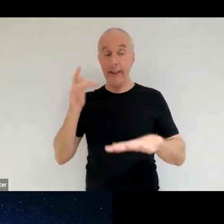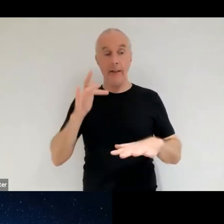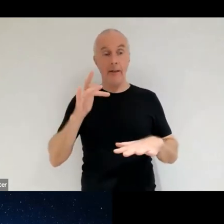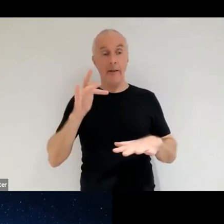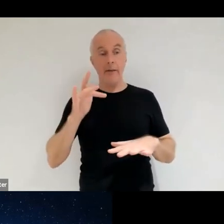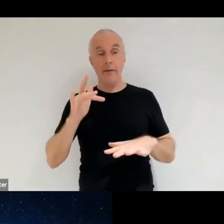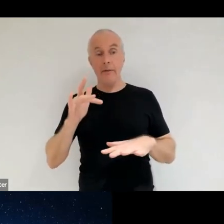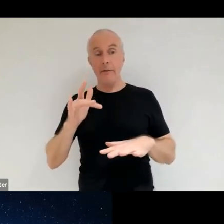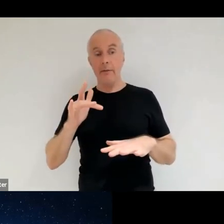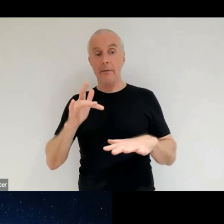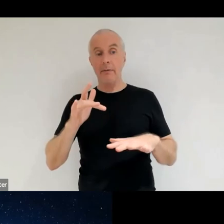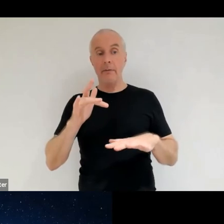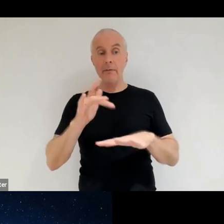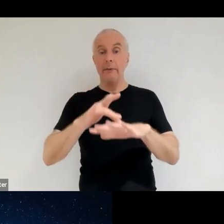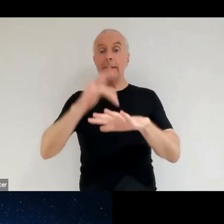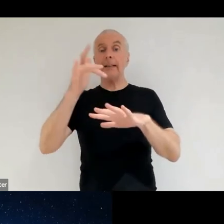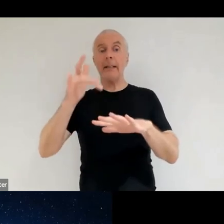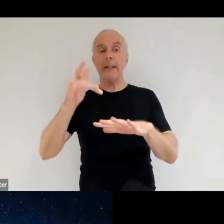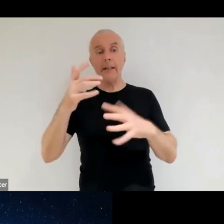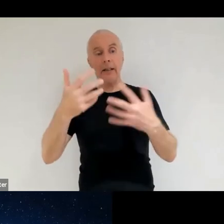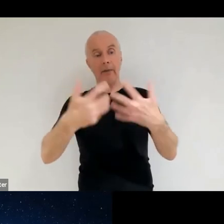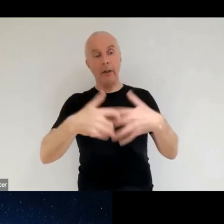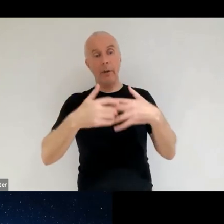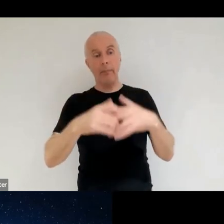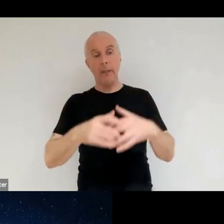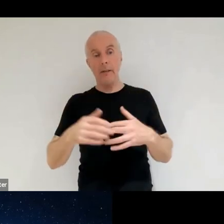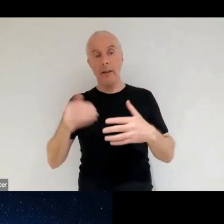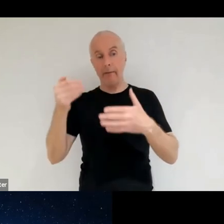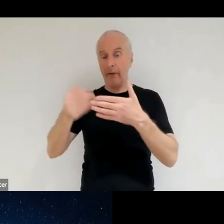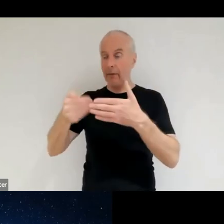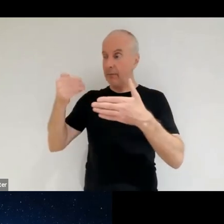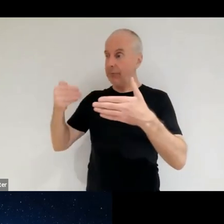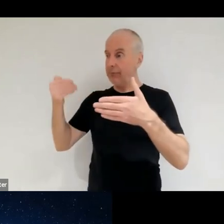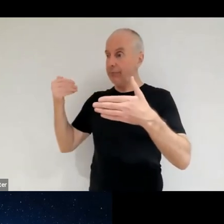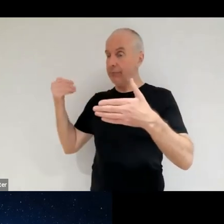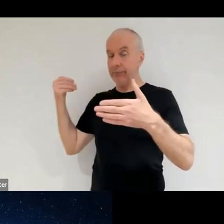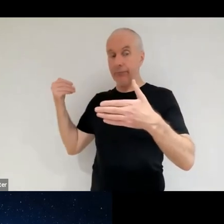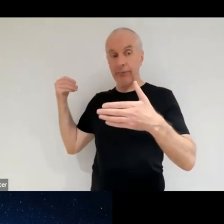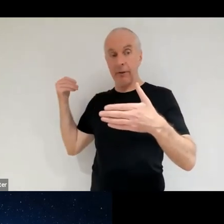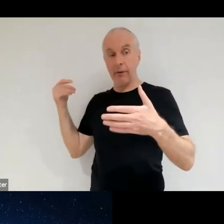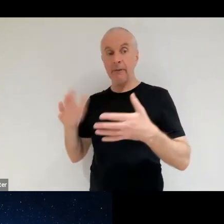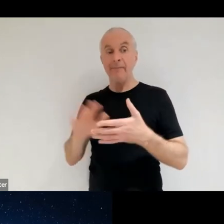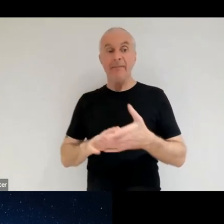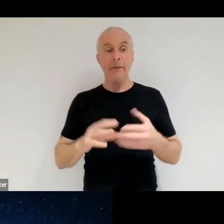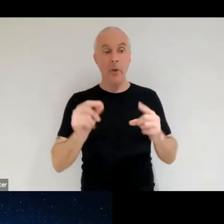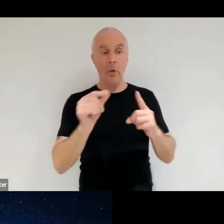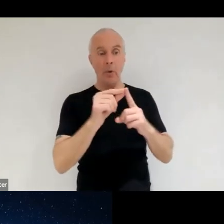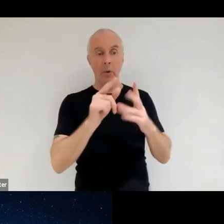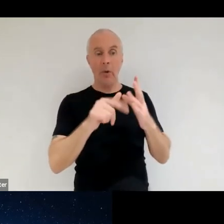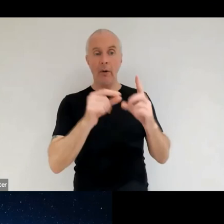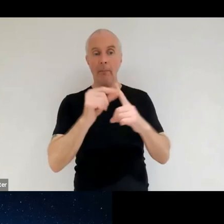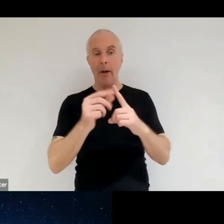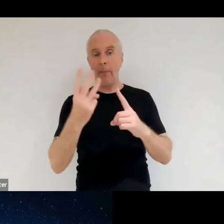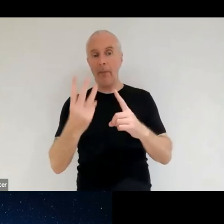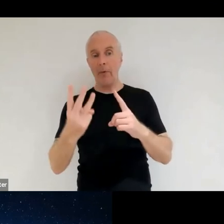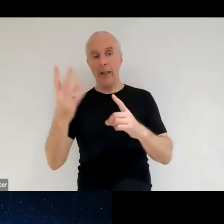a redshift of one. So for these pop three stars, I think you really want to go, or the remnants of pop three stars, you know, you want to